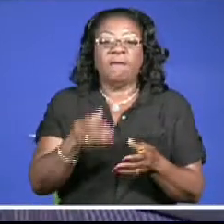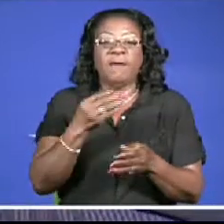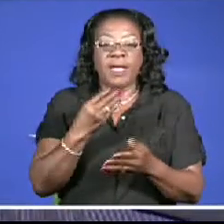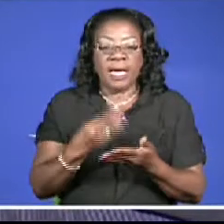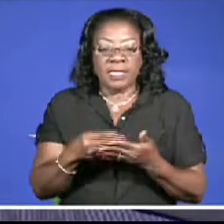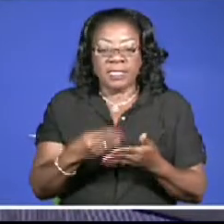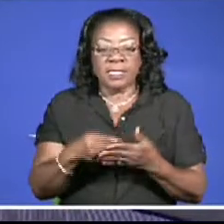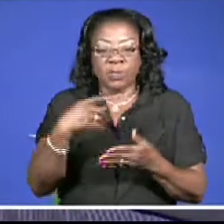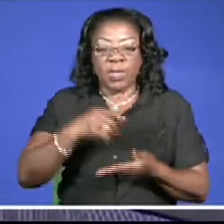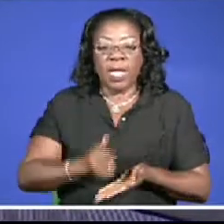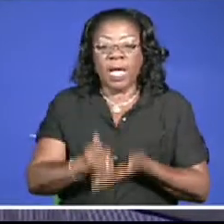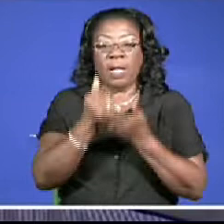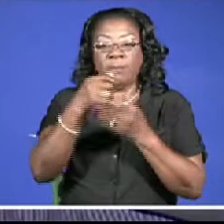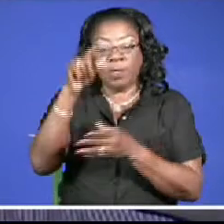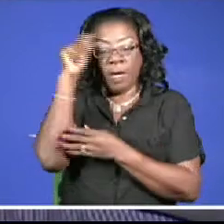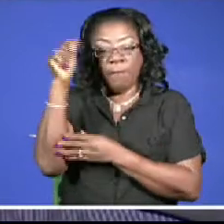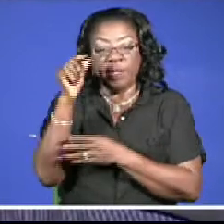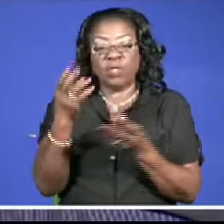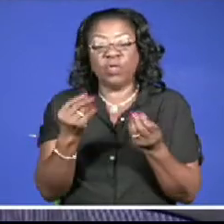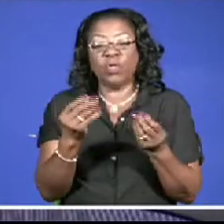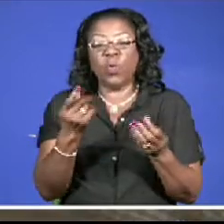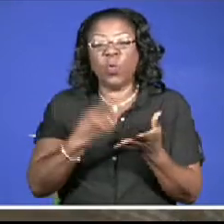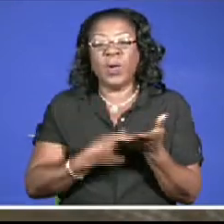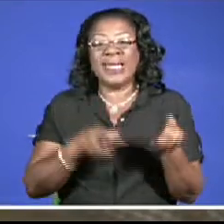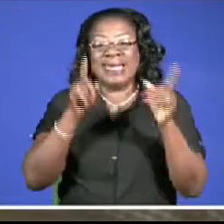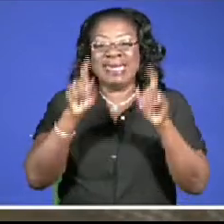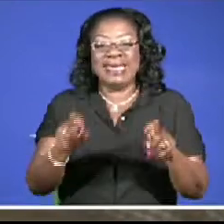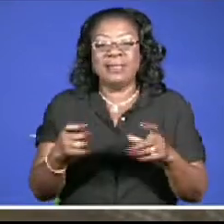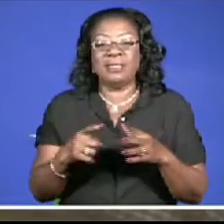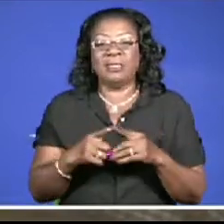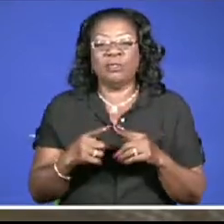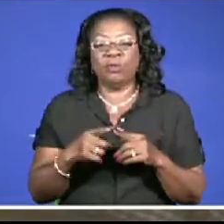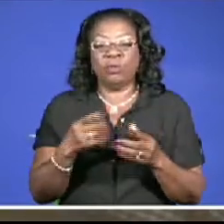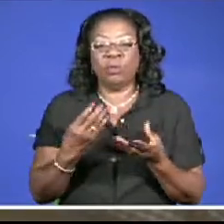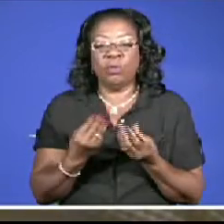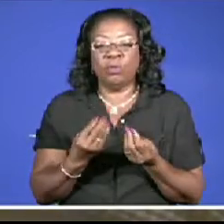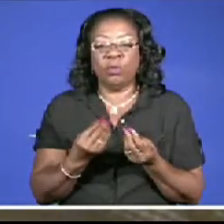and after several years, results in a $10 million surplus.